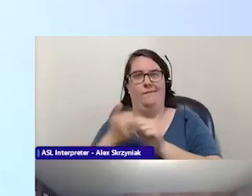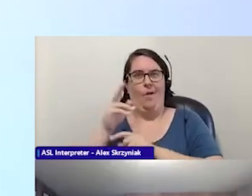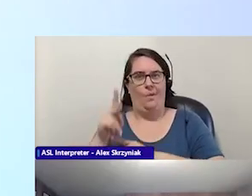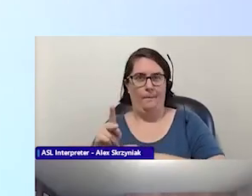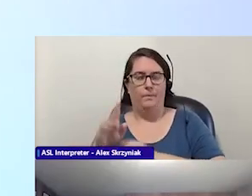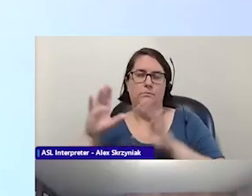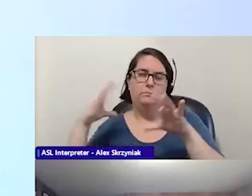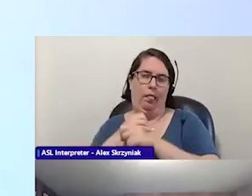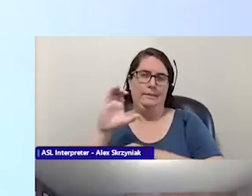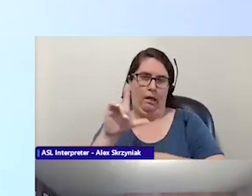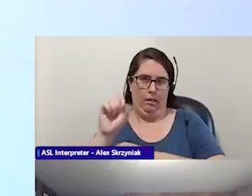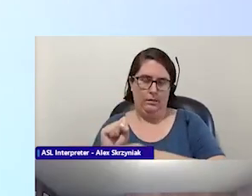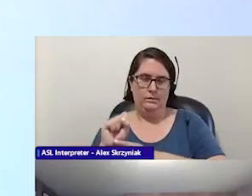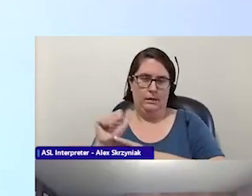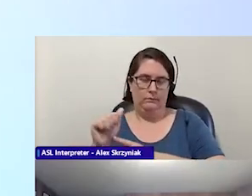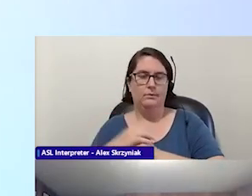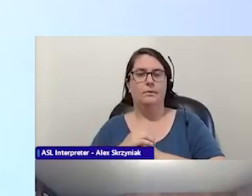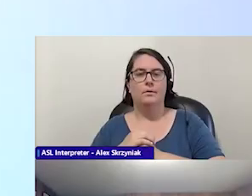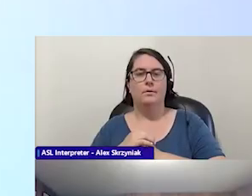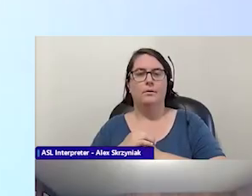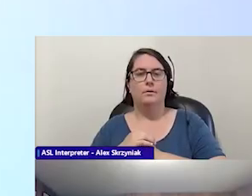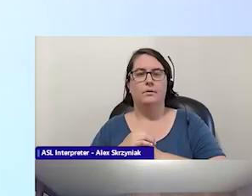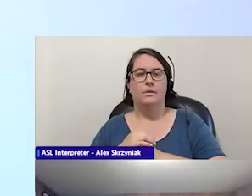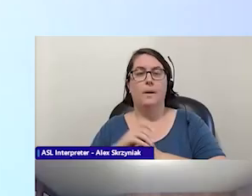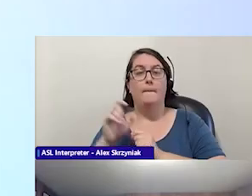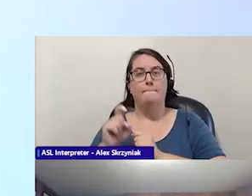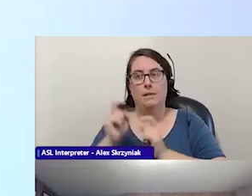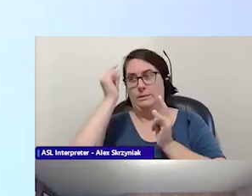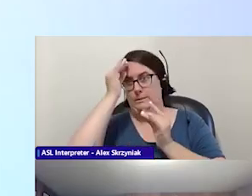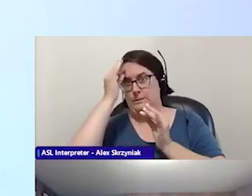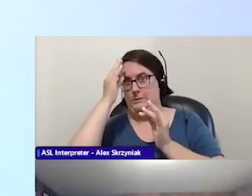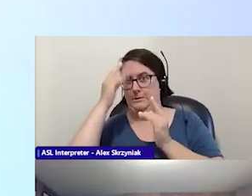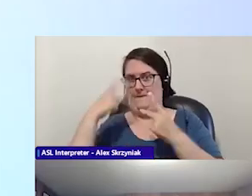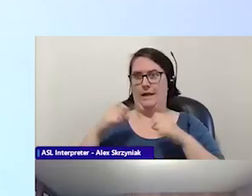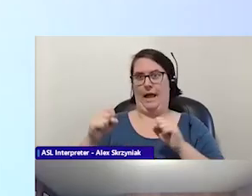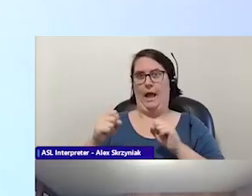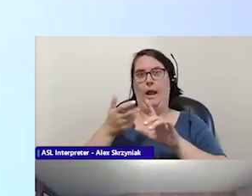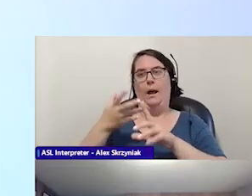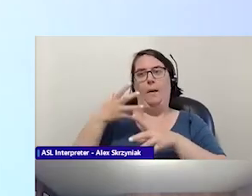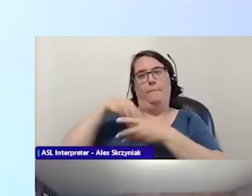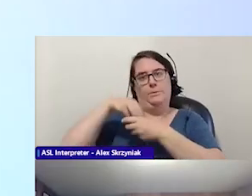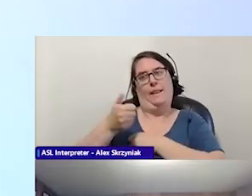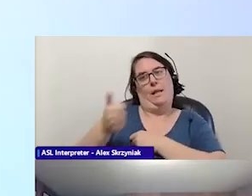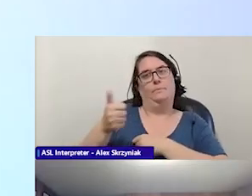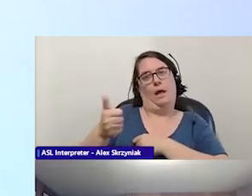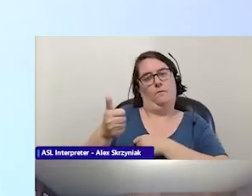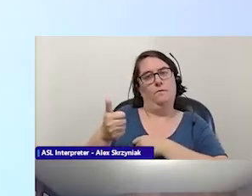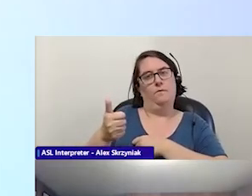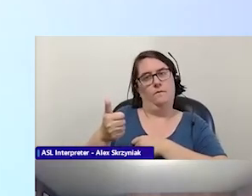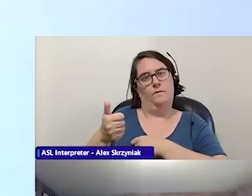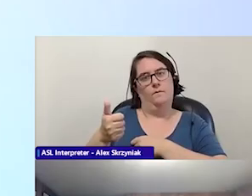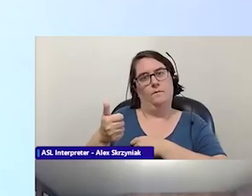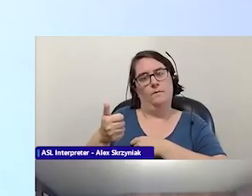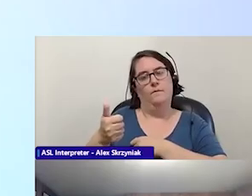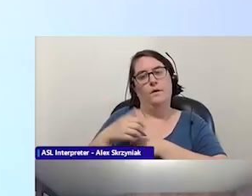CLSA, had to be physically and cognitively able to participate on their own. So this is people who were